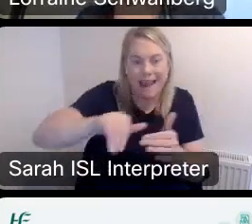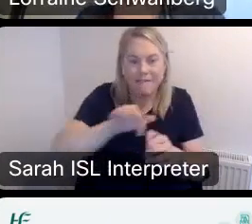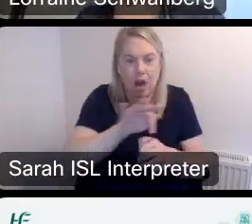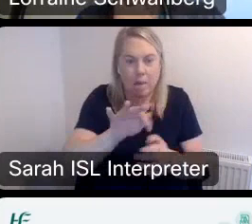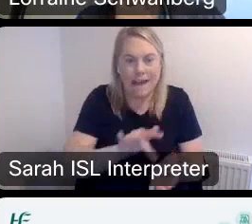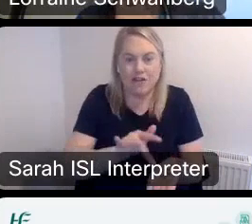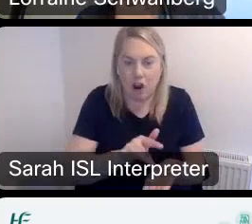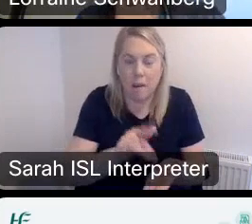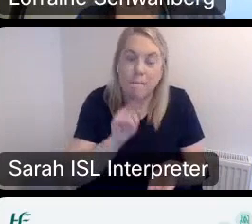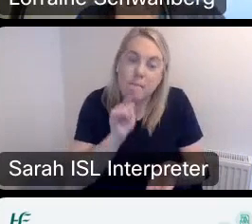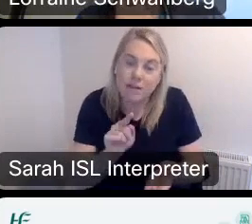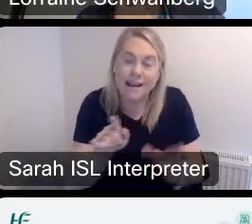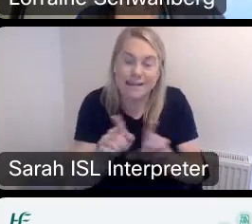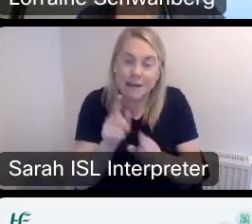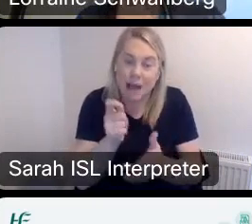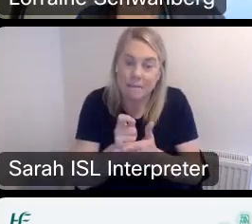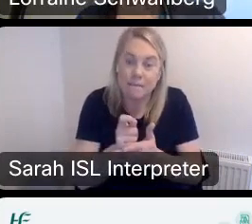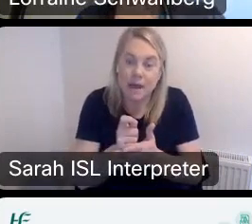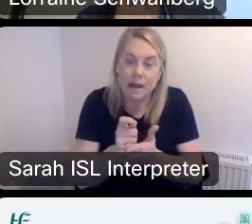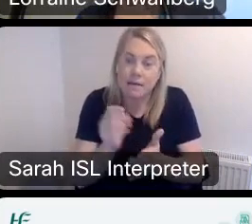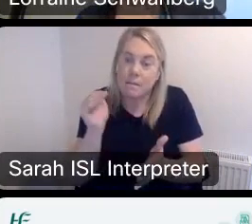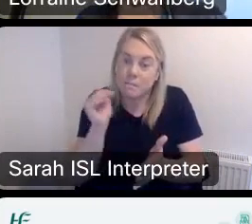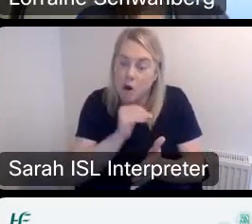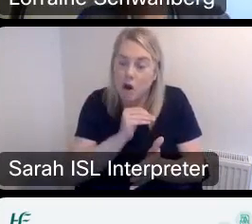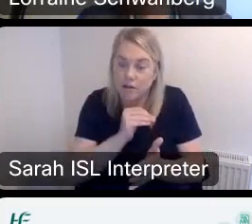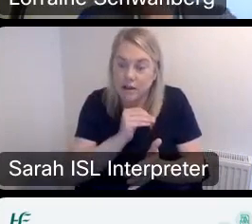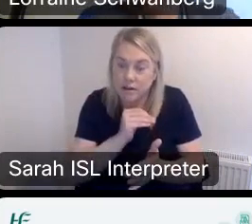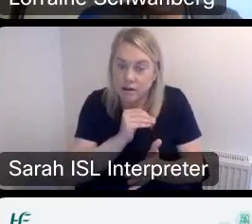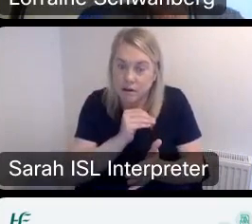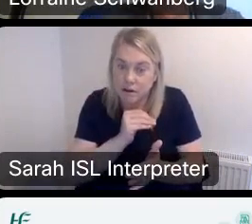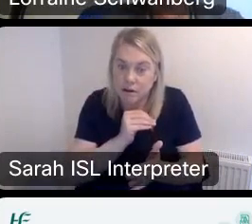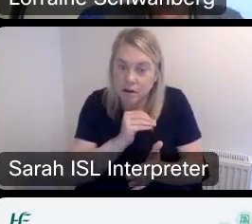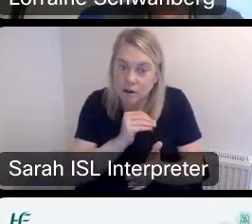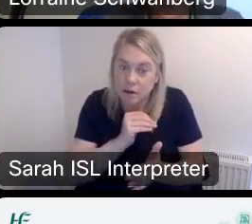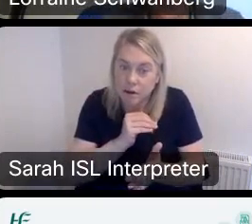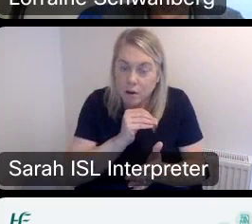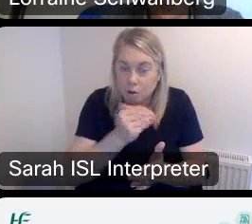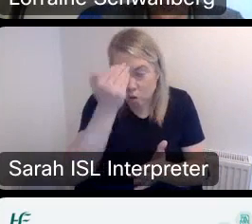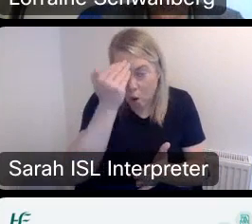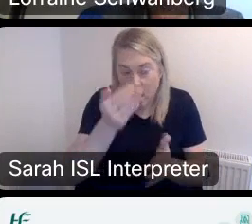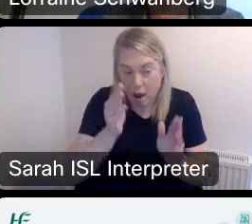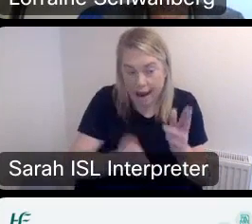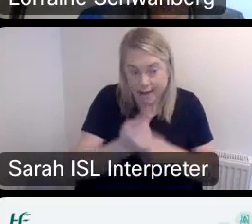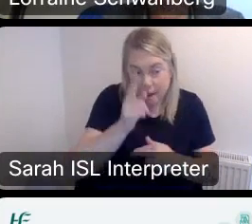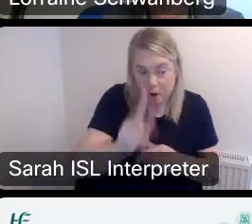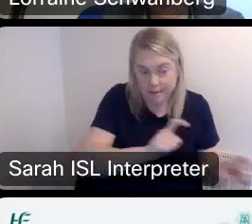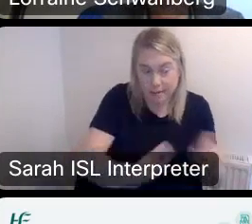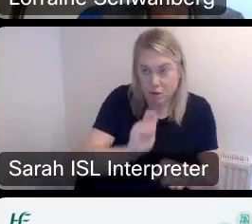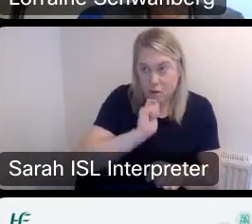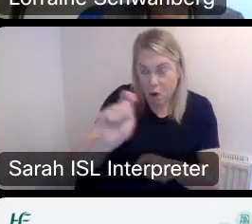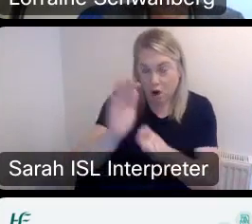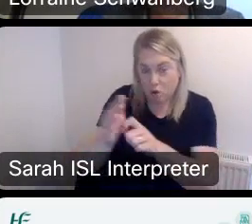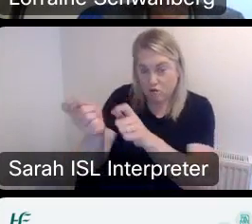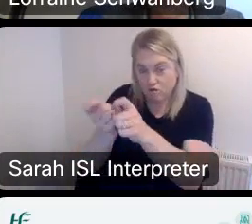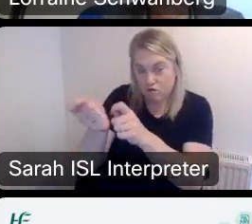is important to note that it is likely that the incident will still need to be reported to the regulator under their other